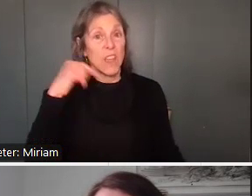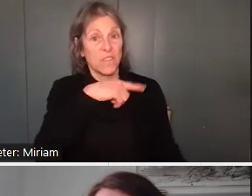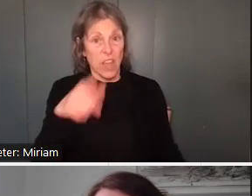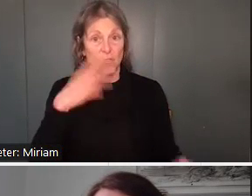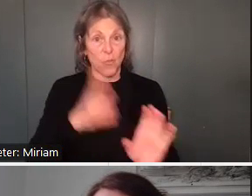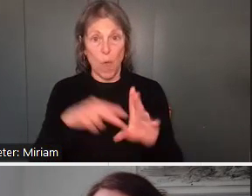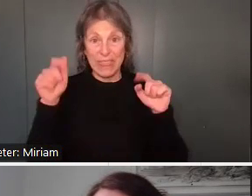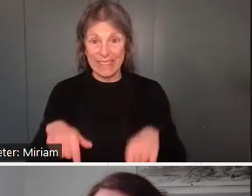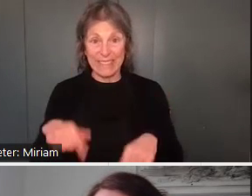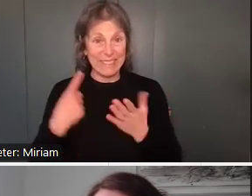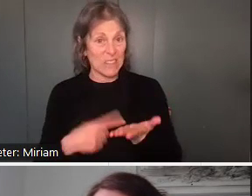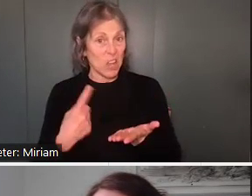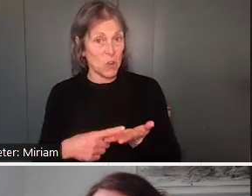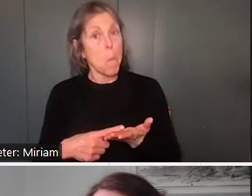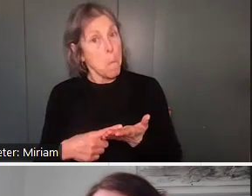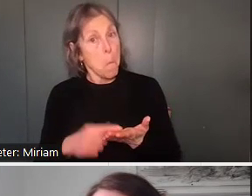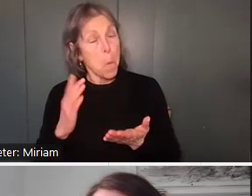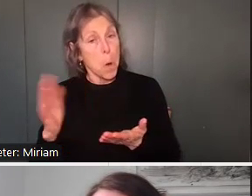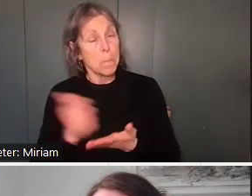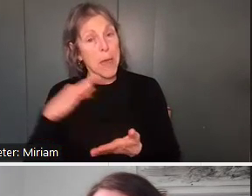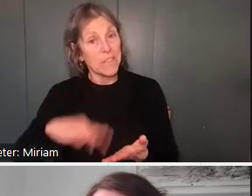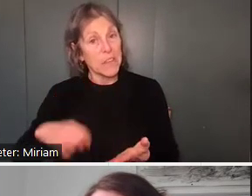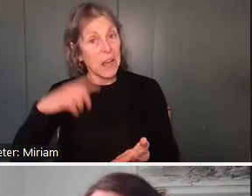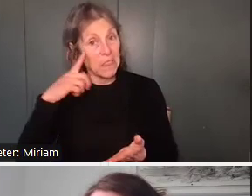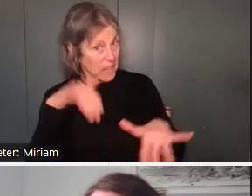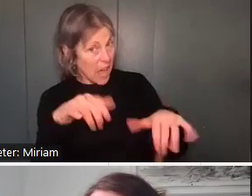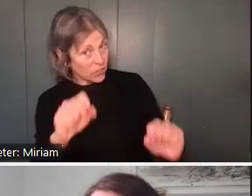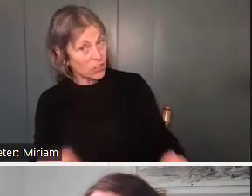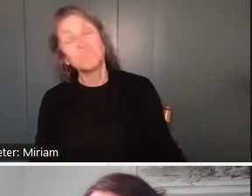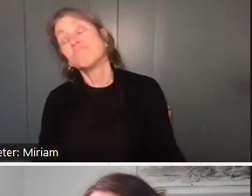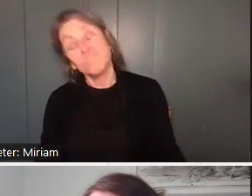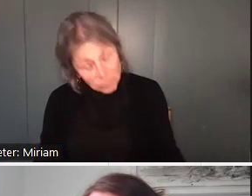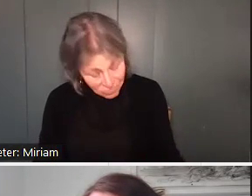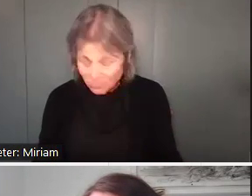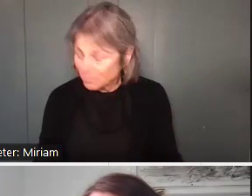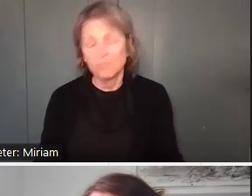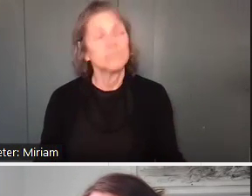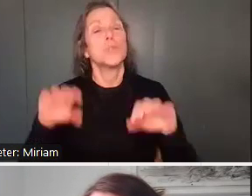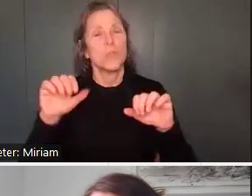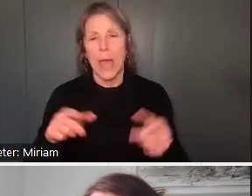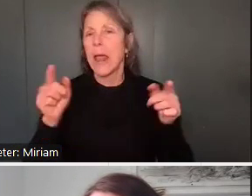discussion would benefit, I think. Yeah. I think it absolutely could do that.